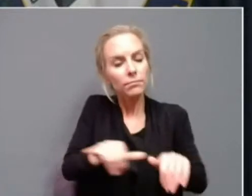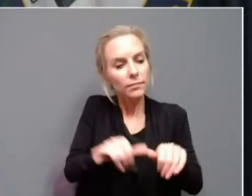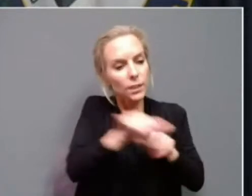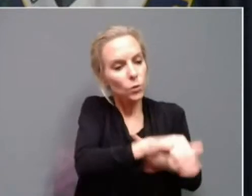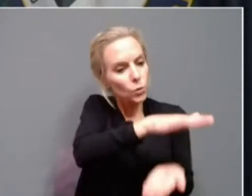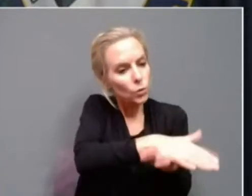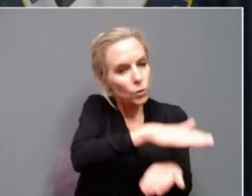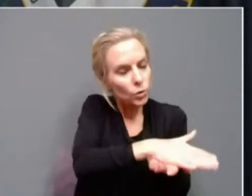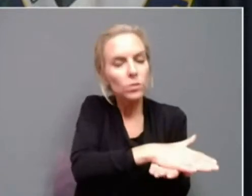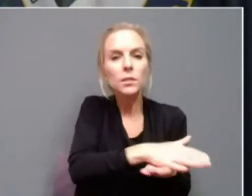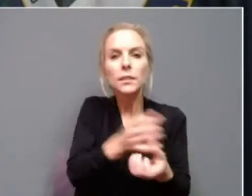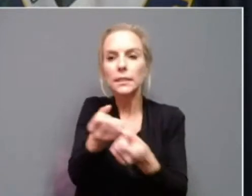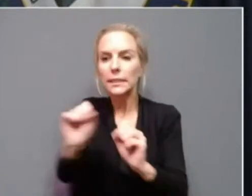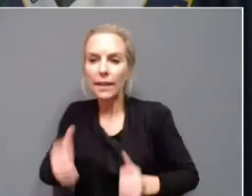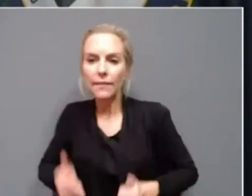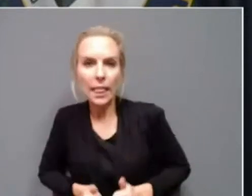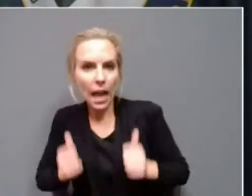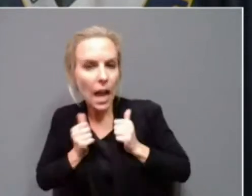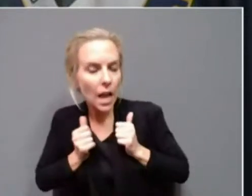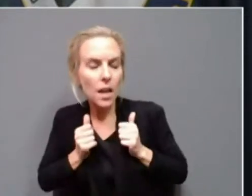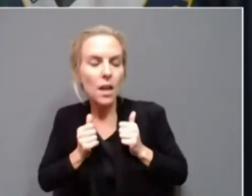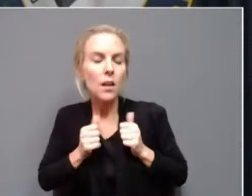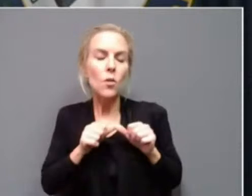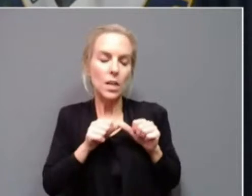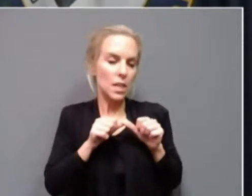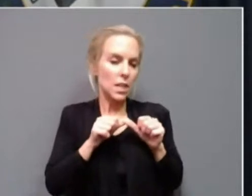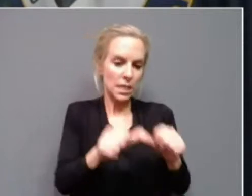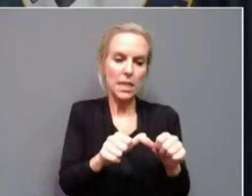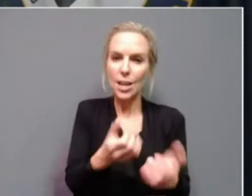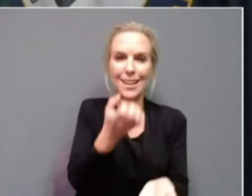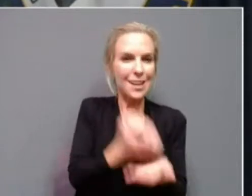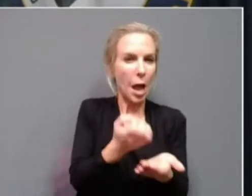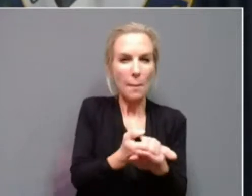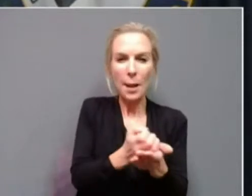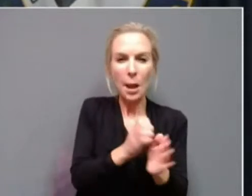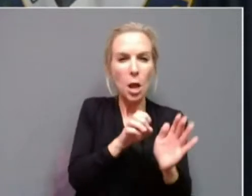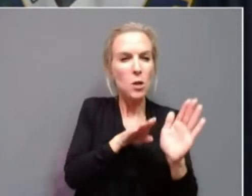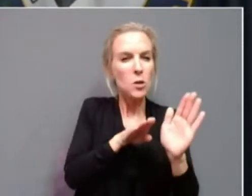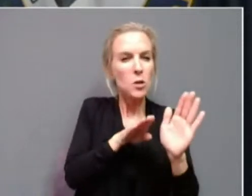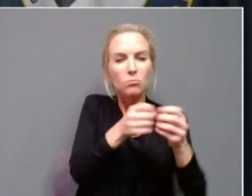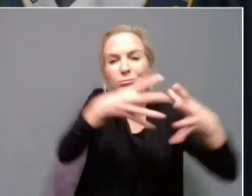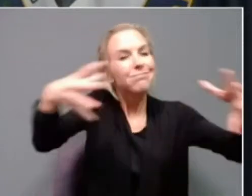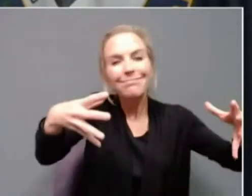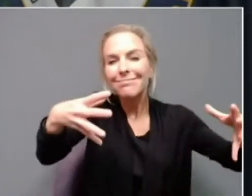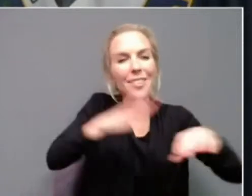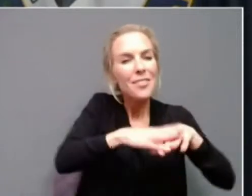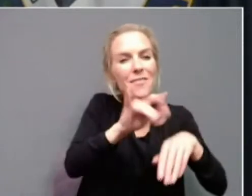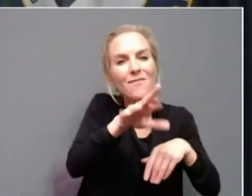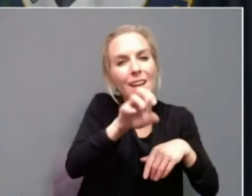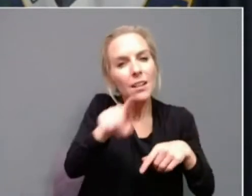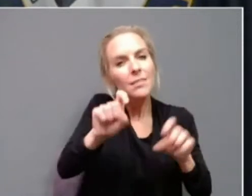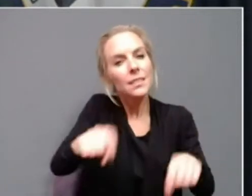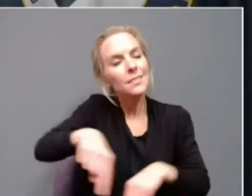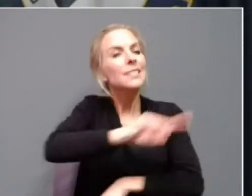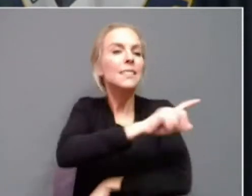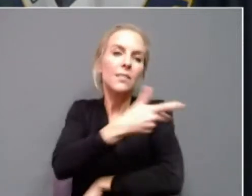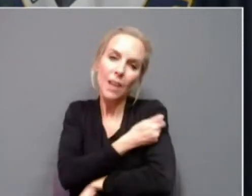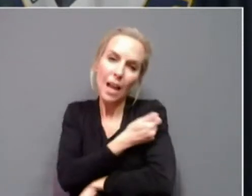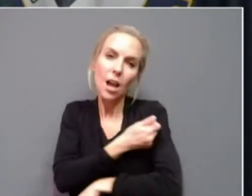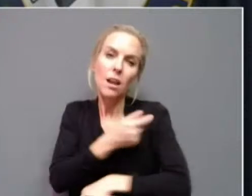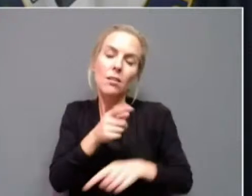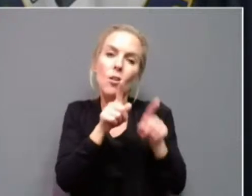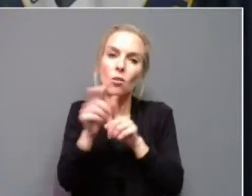lives, or to continue an economy on fire. I need you to get vaccinated, and I need you to wear a mask while this surge is going